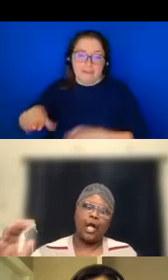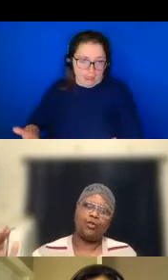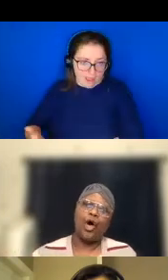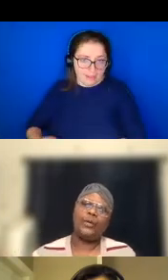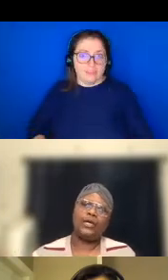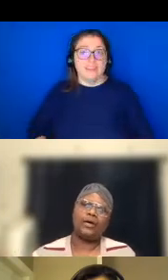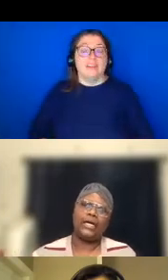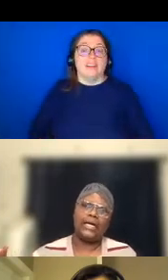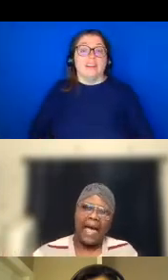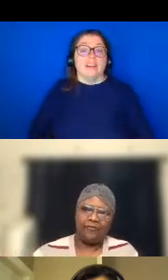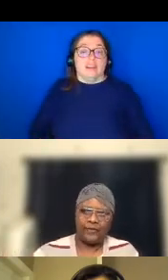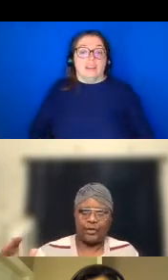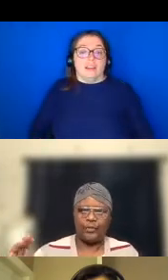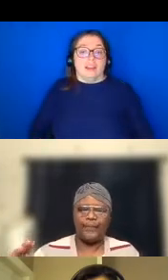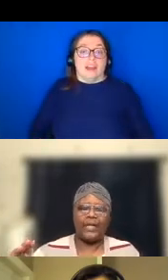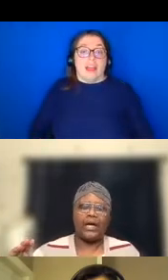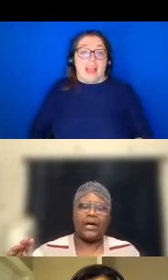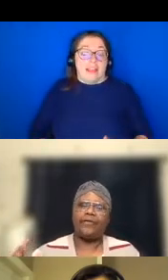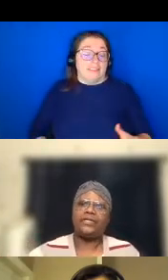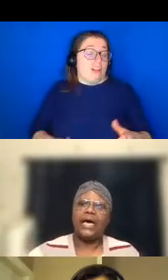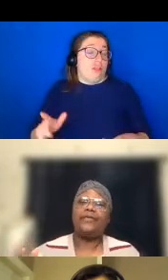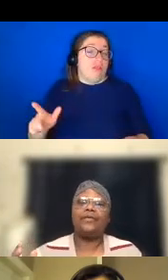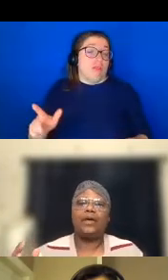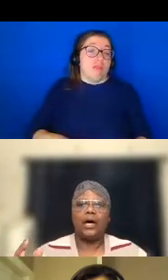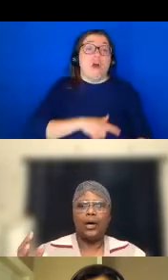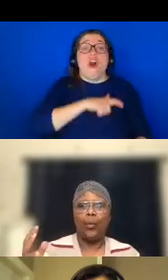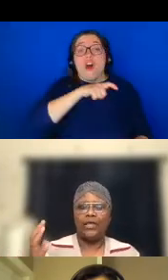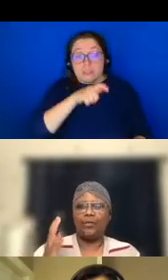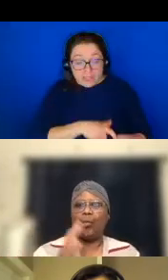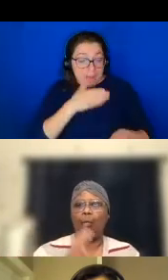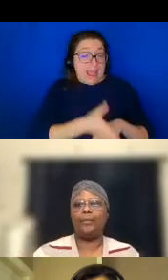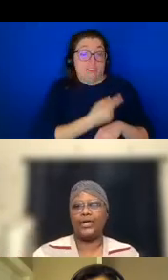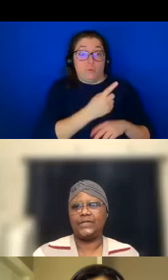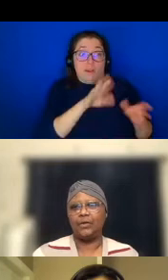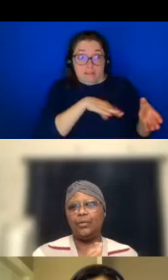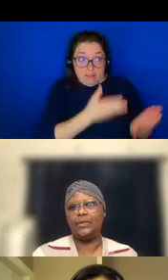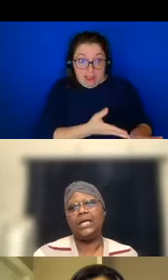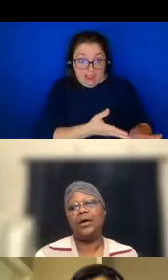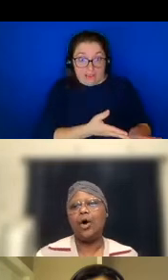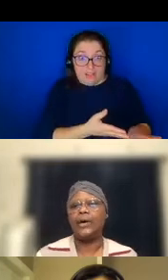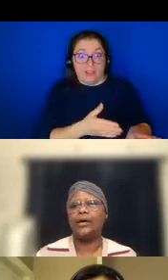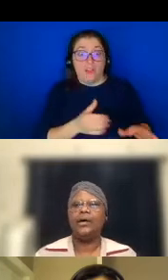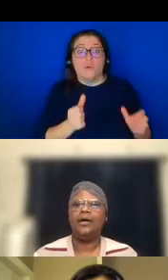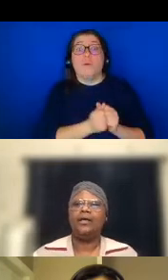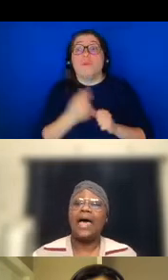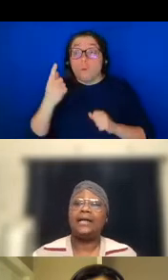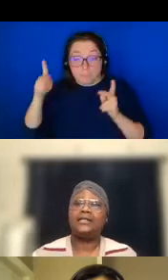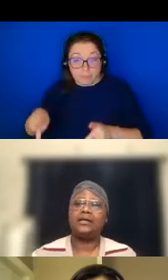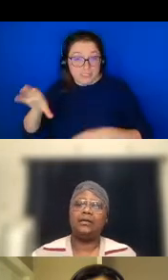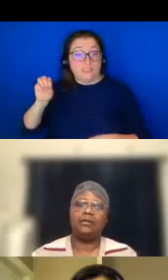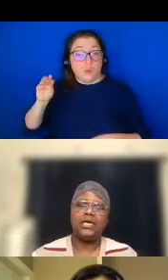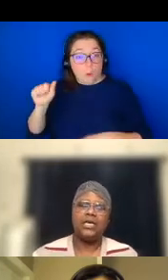a long period after the death, with one person who was in a coma,